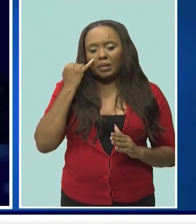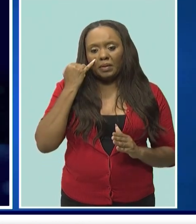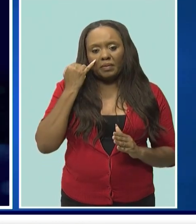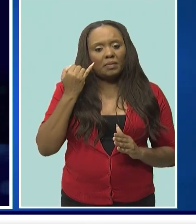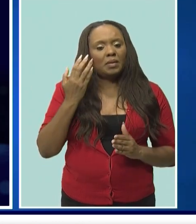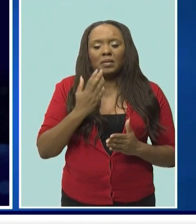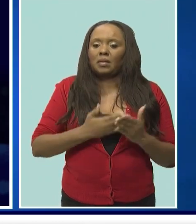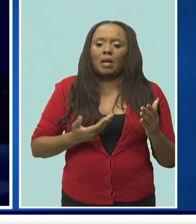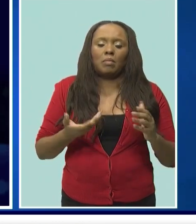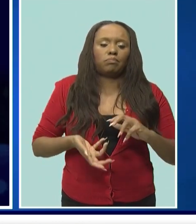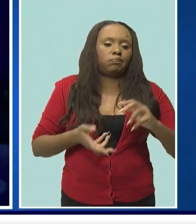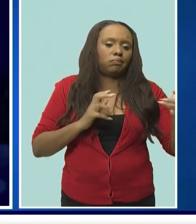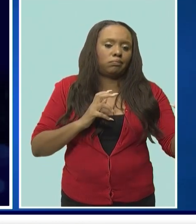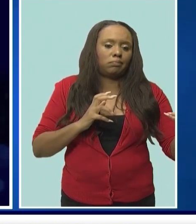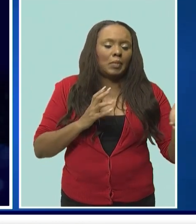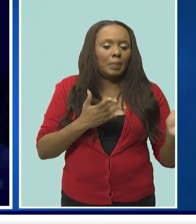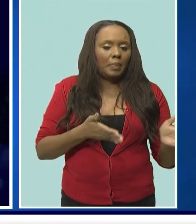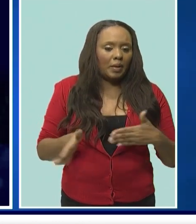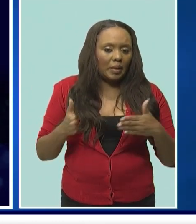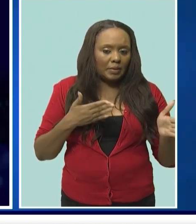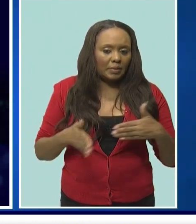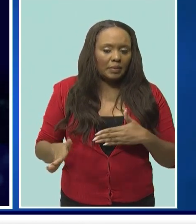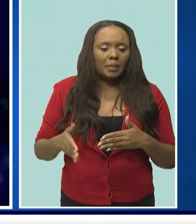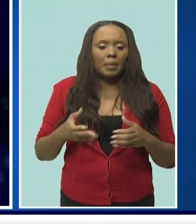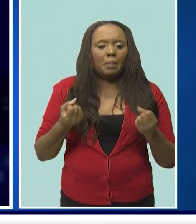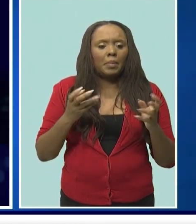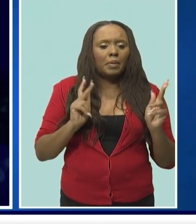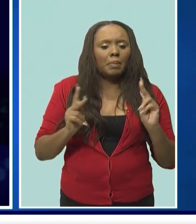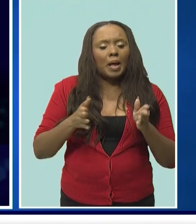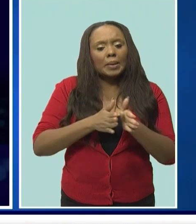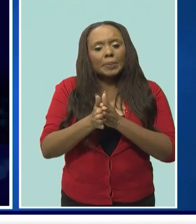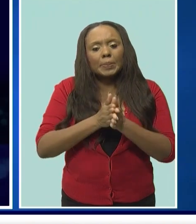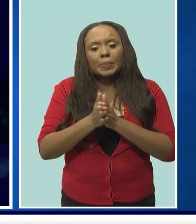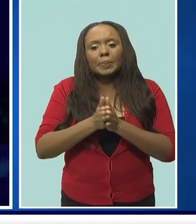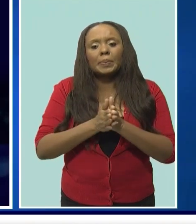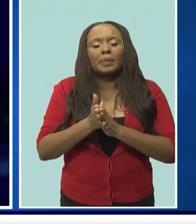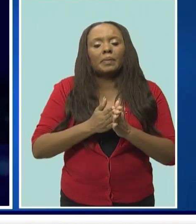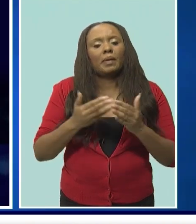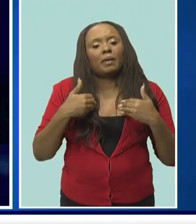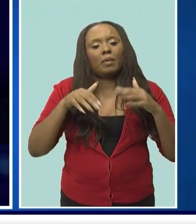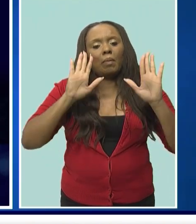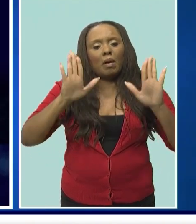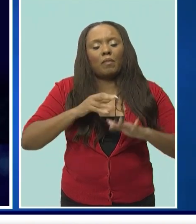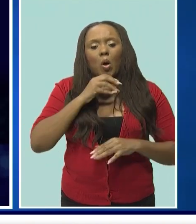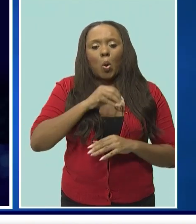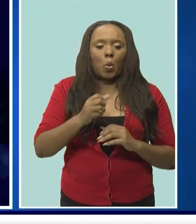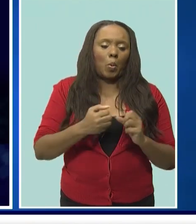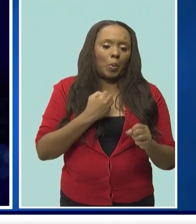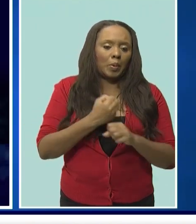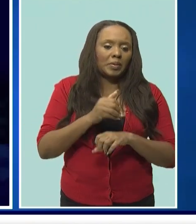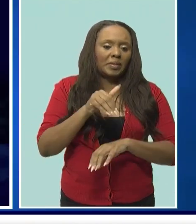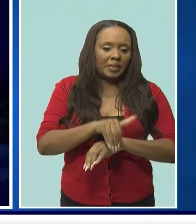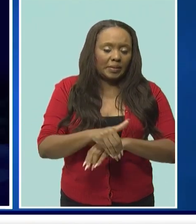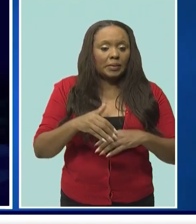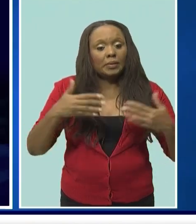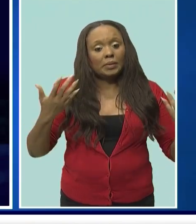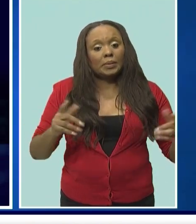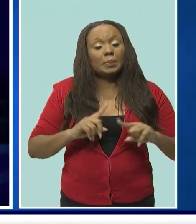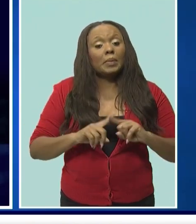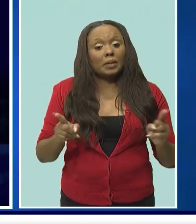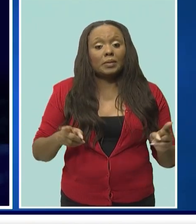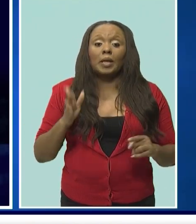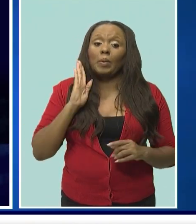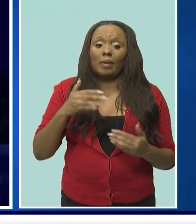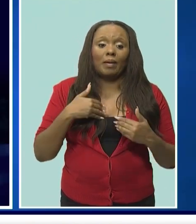some inconvenience to. I know many people were looking forward to having an excellent All Year's night, but there will